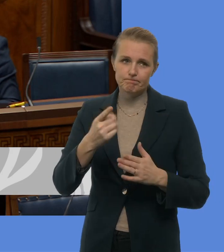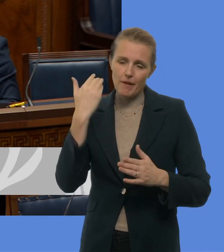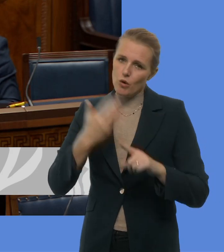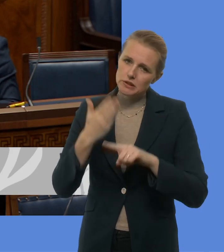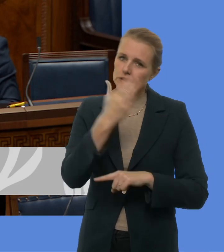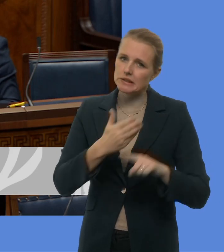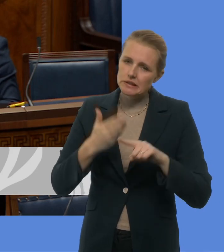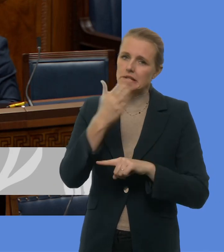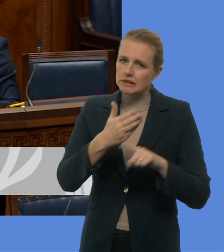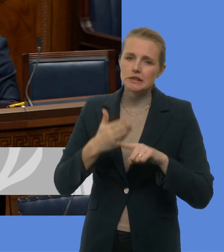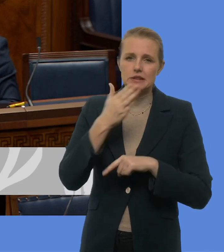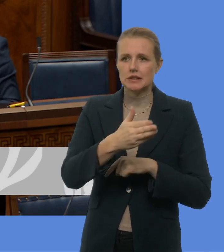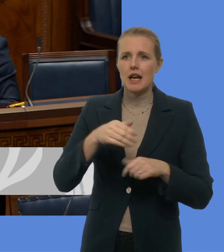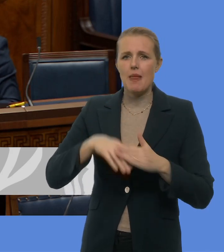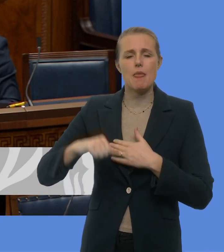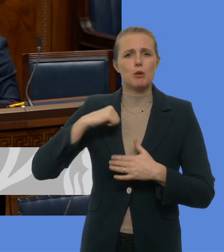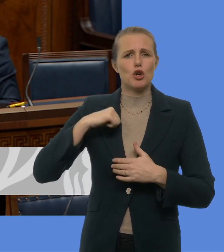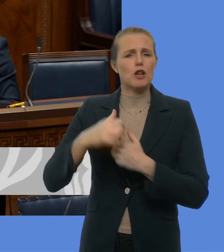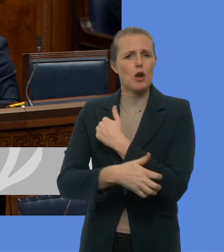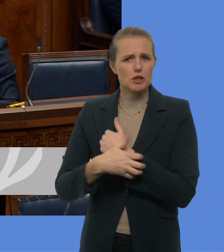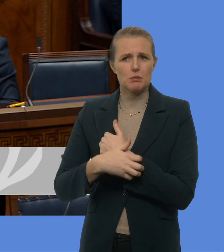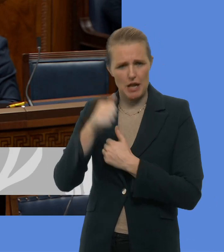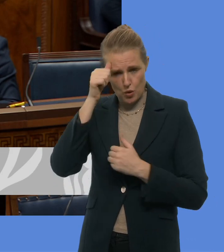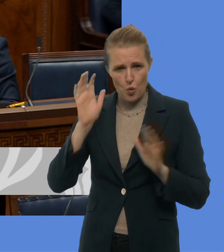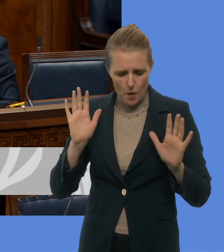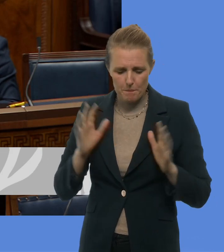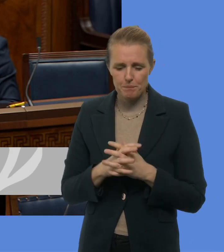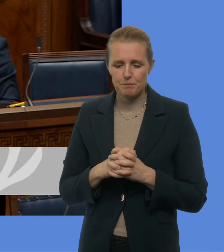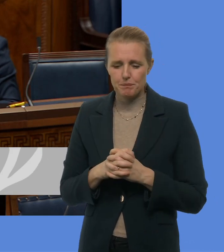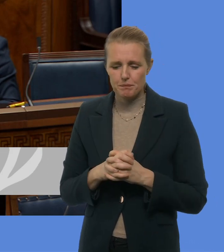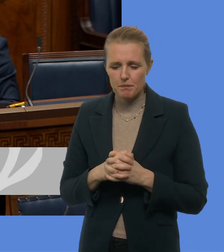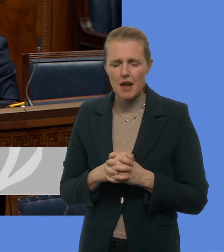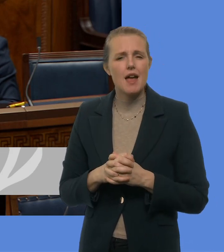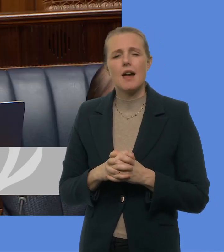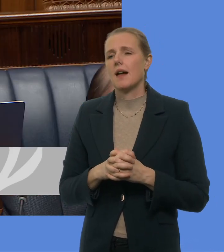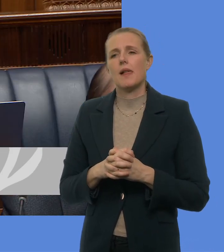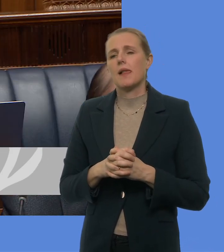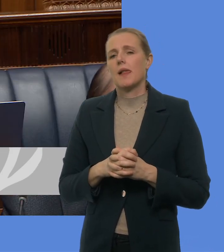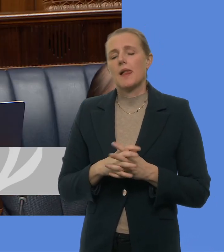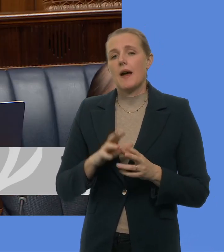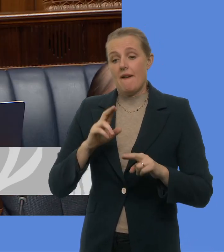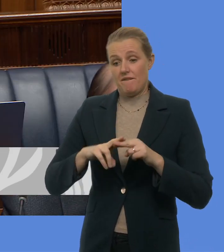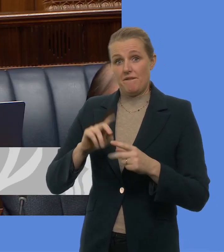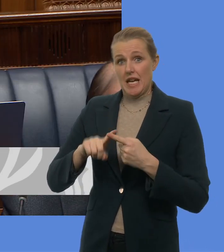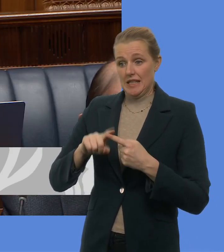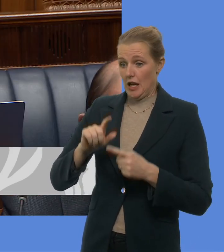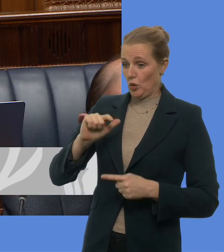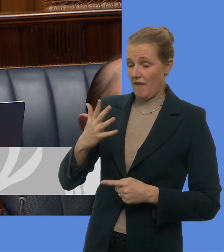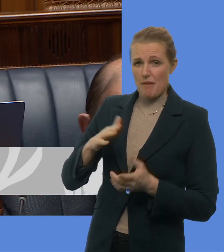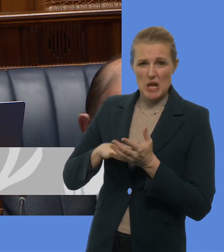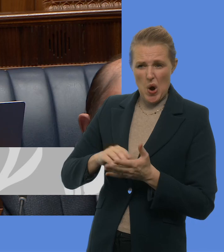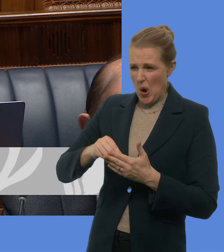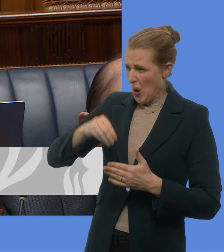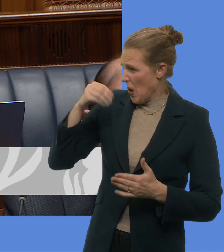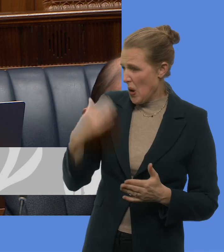years in the maternity hospital. I'm not going to endorse the thought of these fees being excessive, because